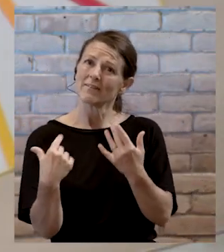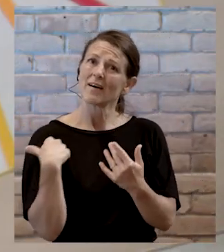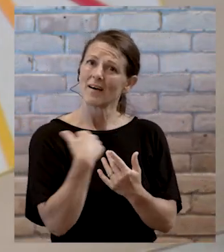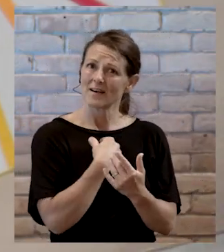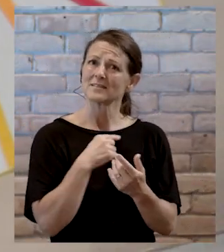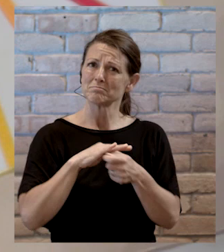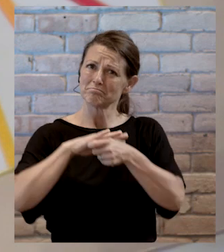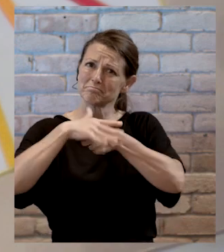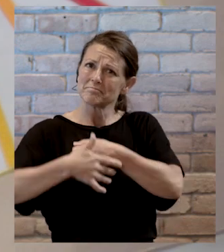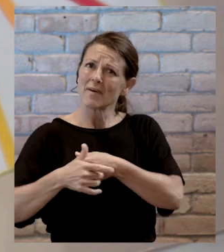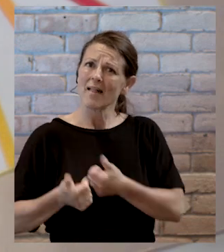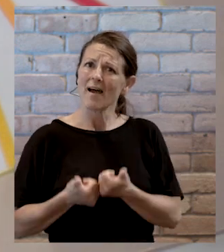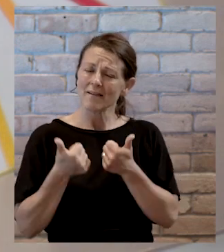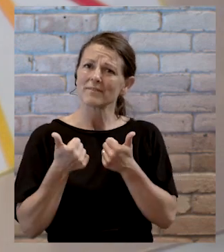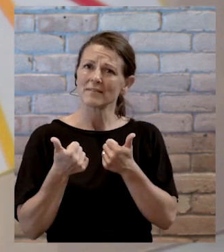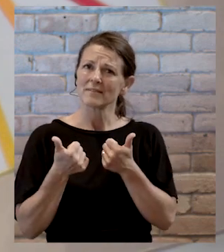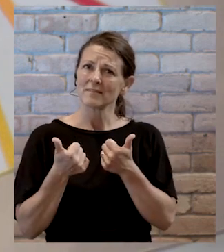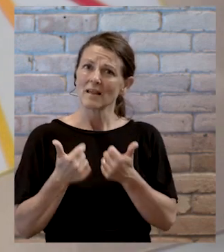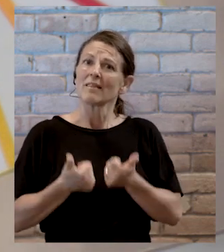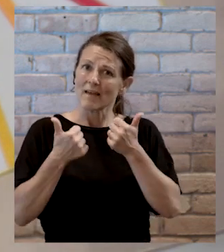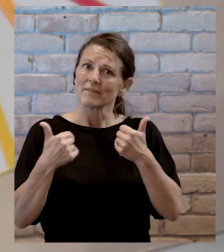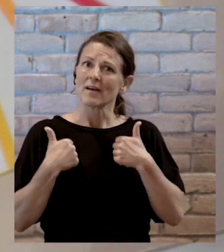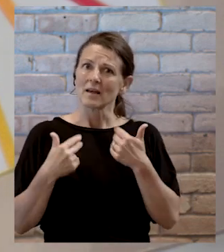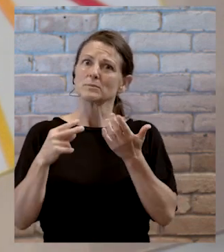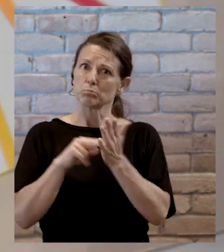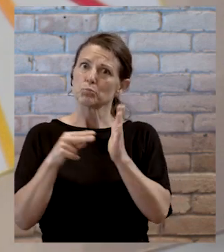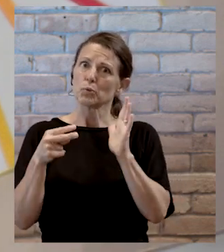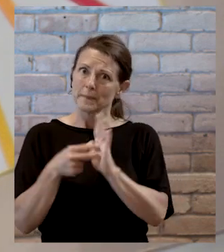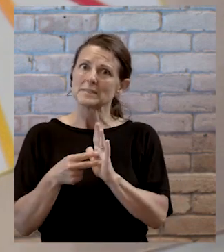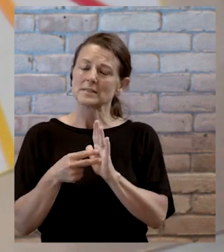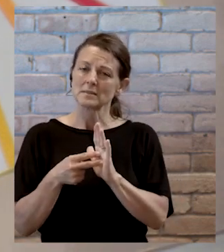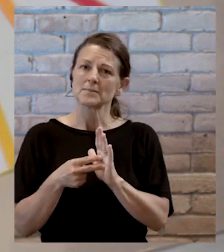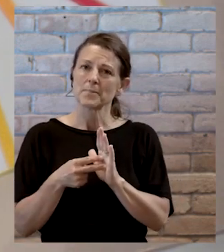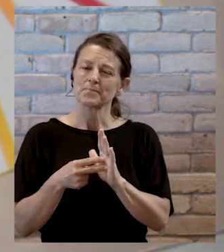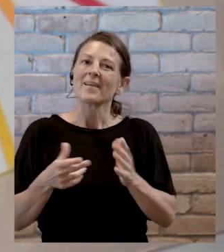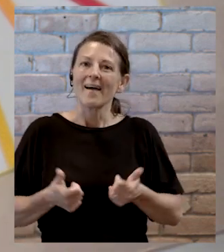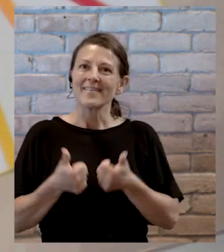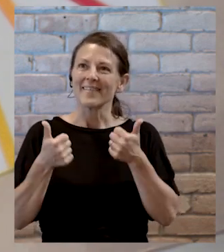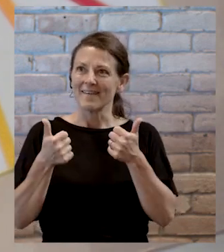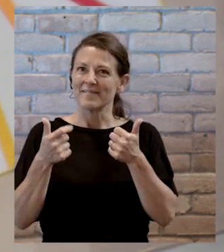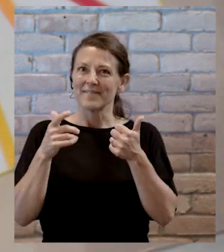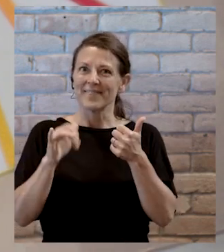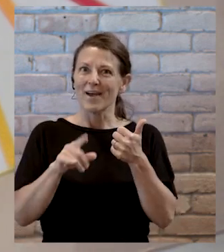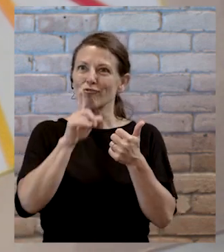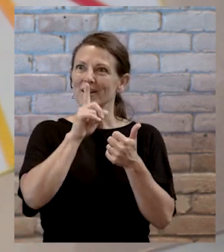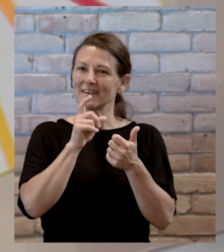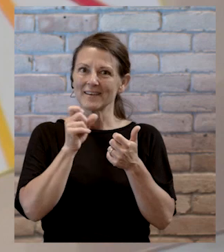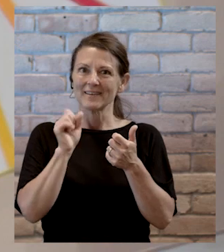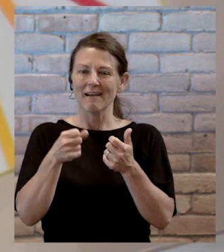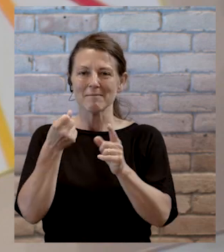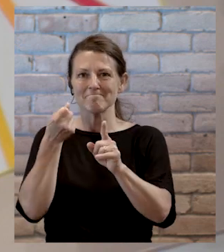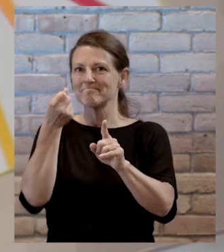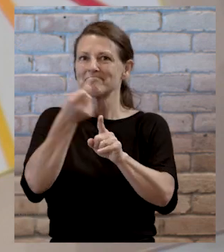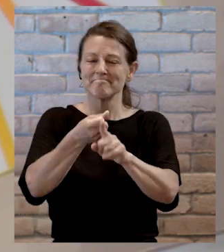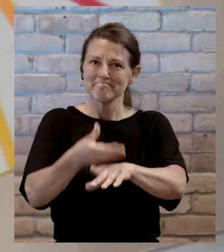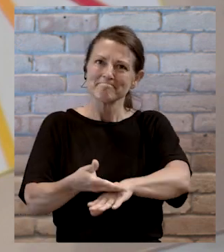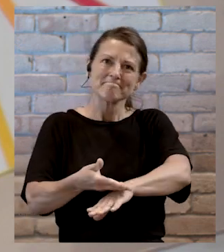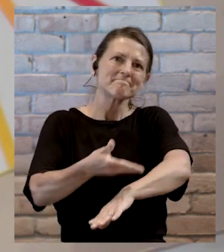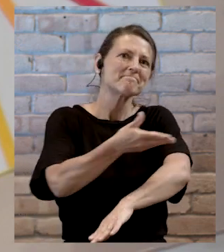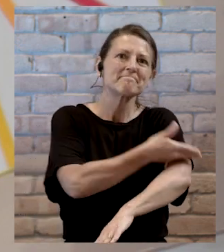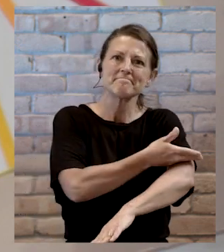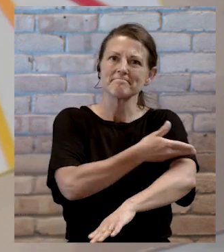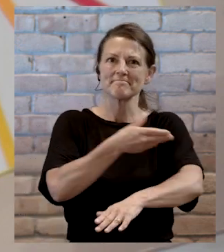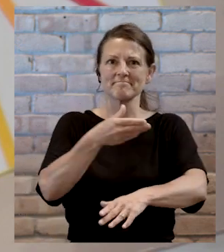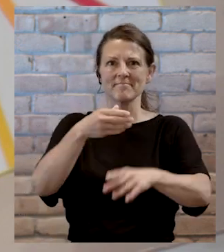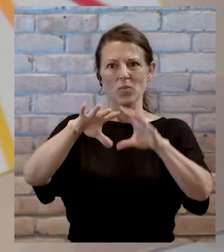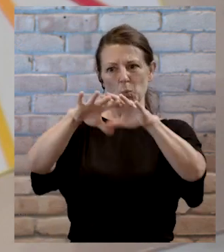life, a purposeful life, a life that makes a difference in the world